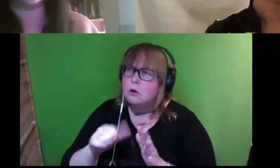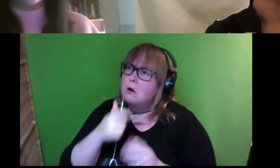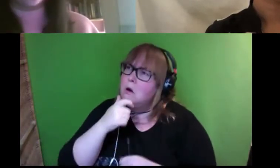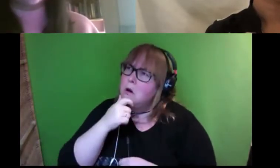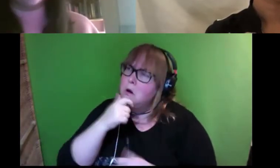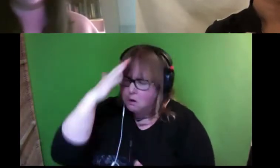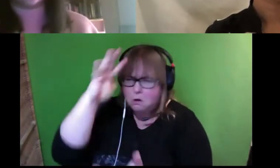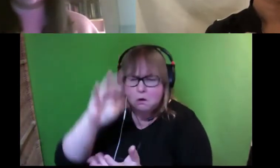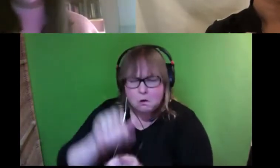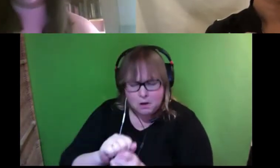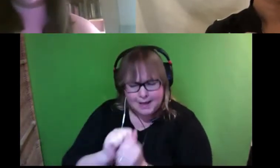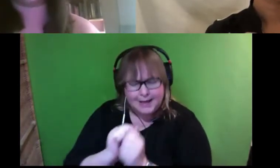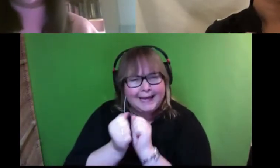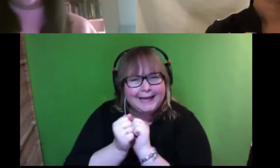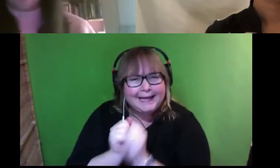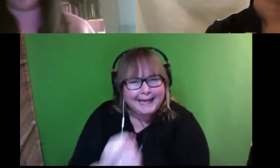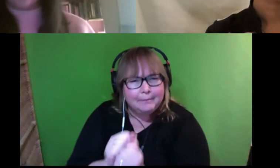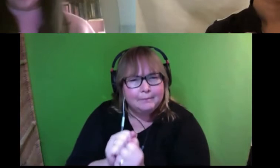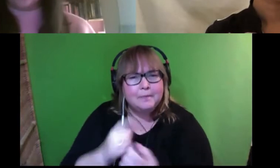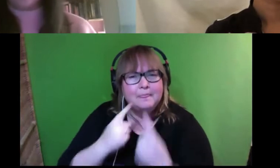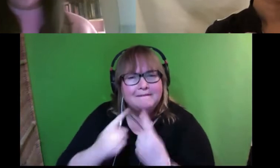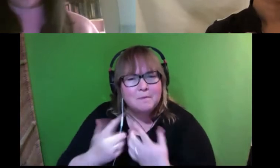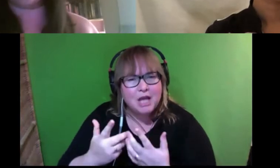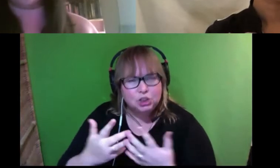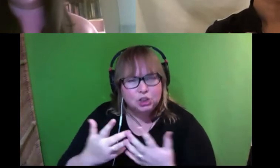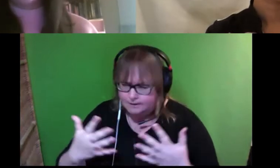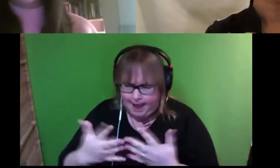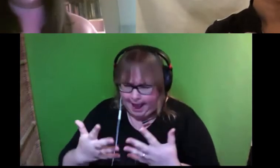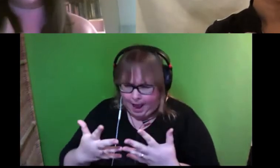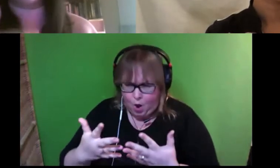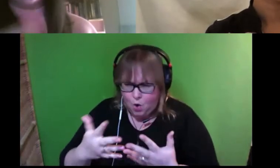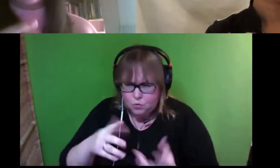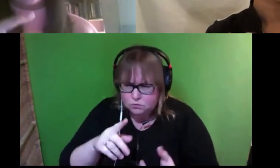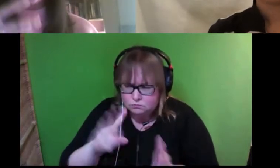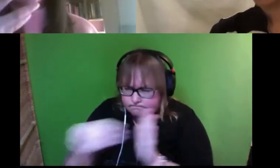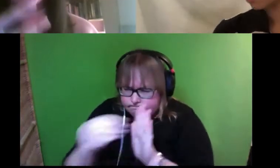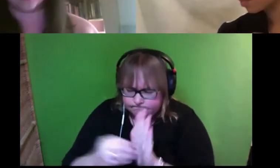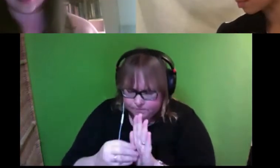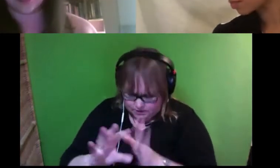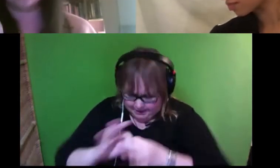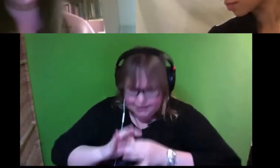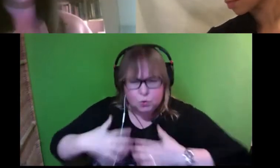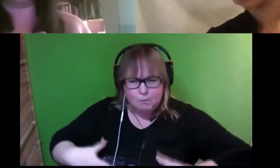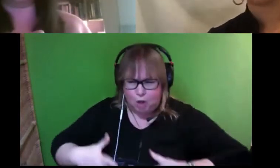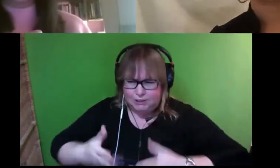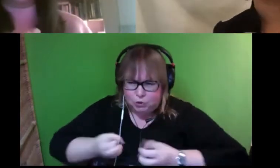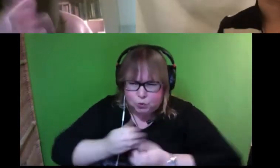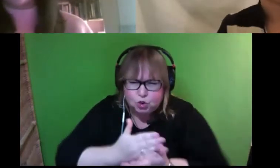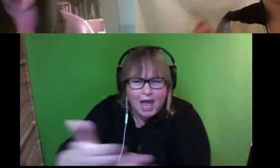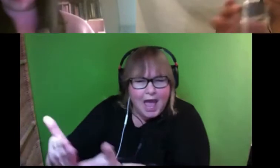on the subject of curating as a gesture of the body. And at a time when our bodies feel so disconnected from